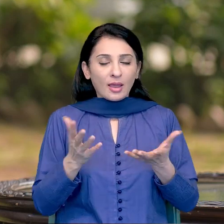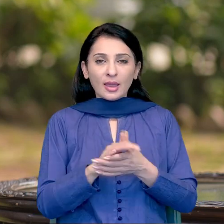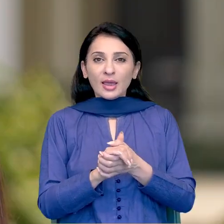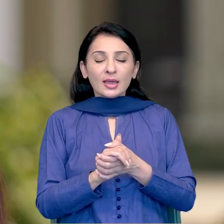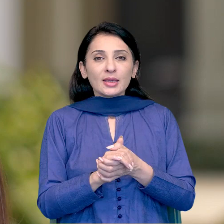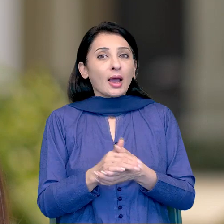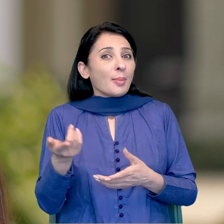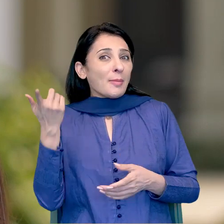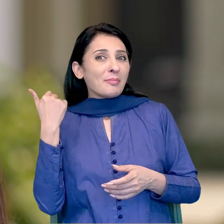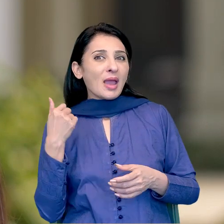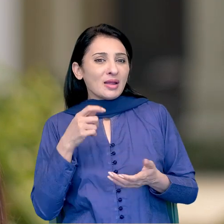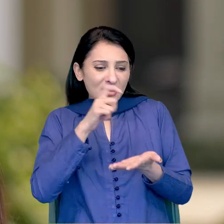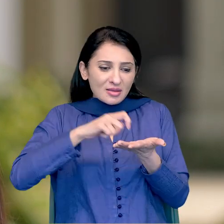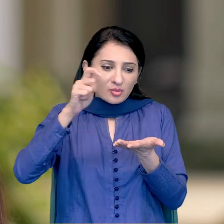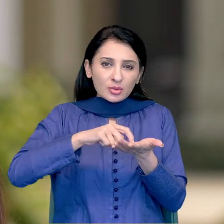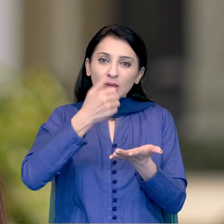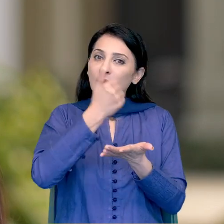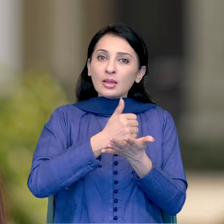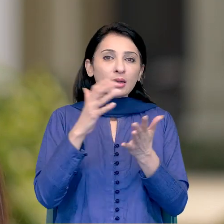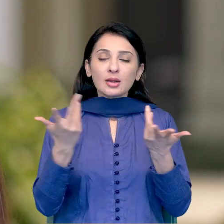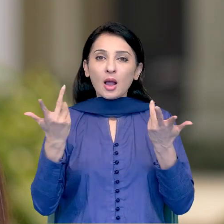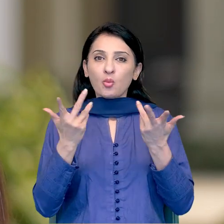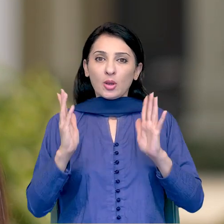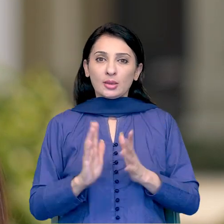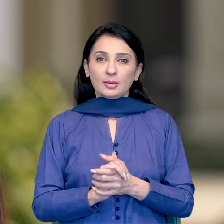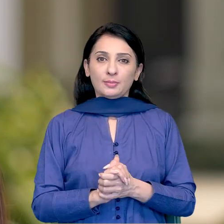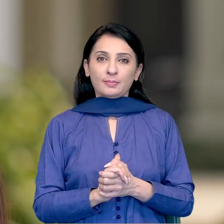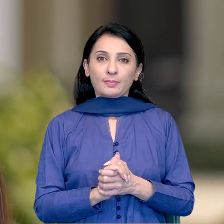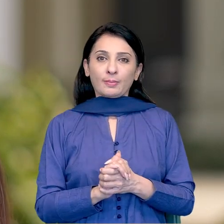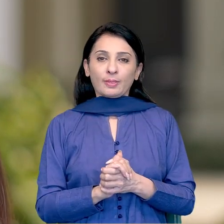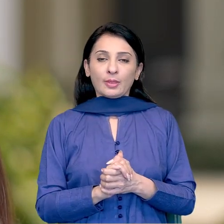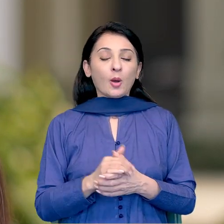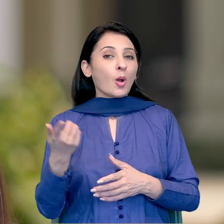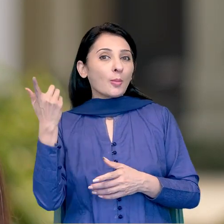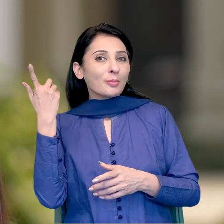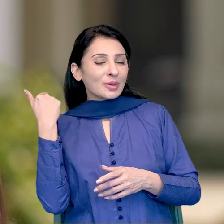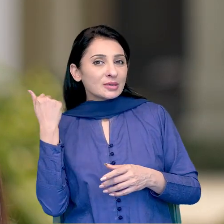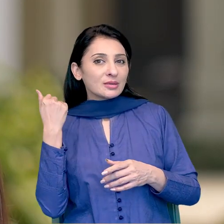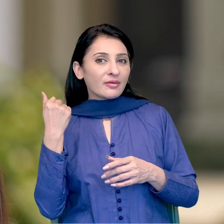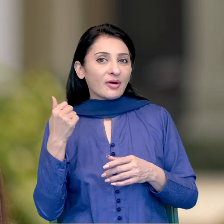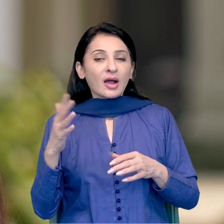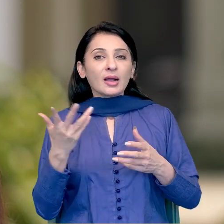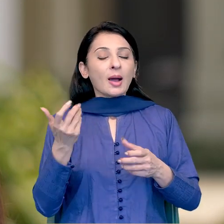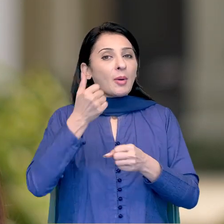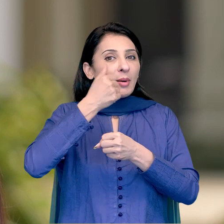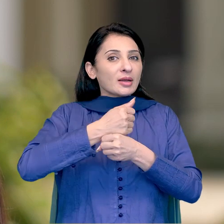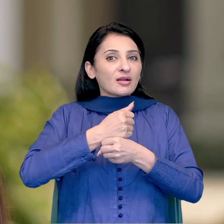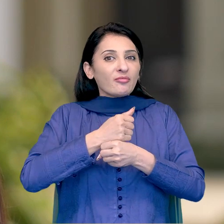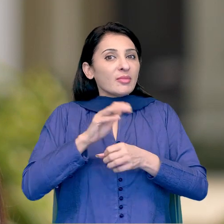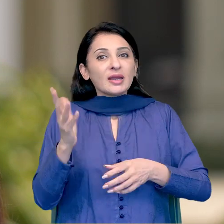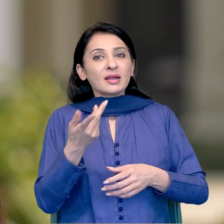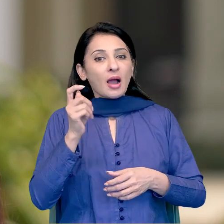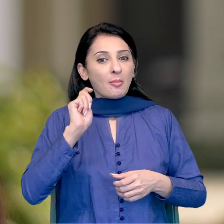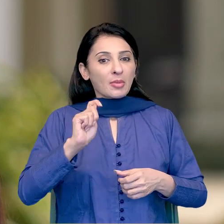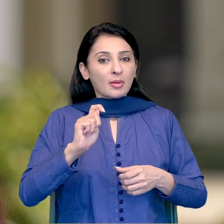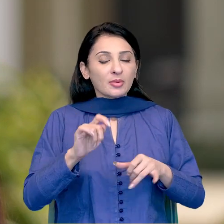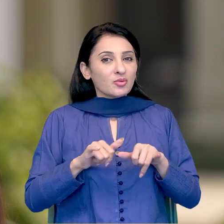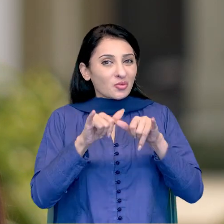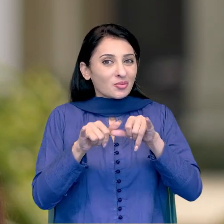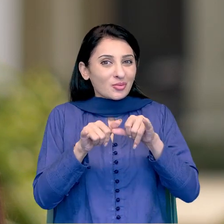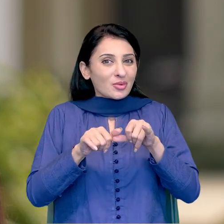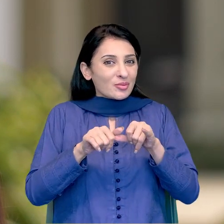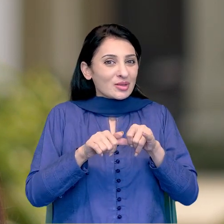time we saw these laws being implemented in our country? Or when was the last time we saw our government taking an action against